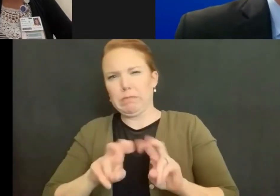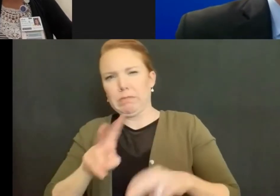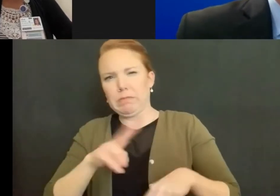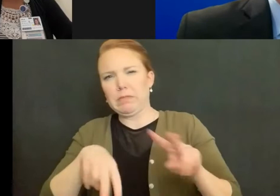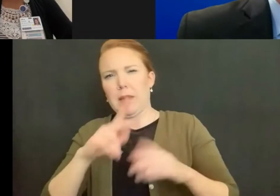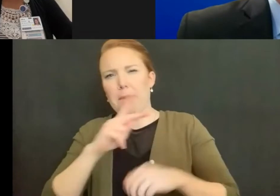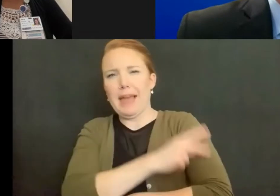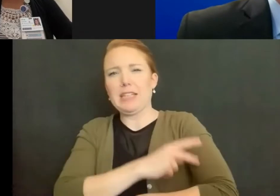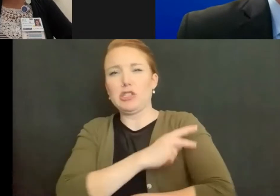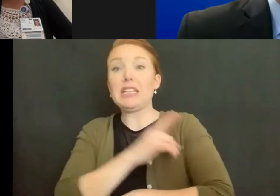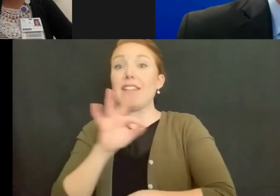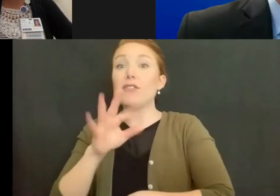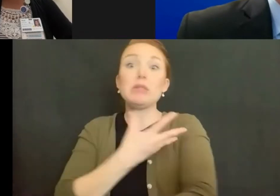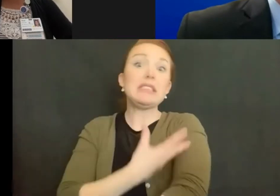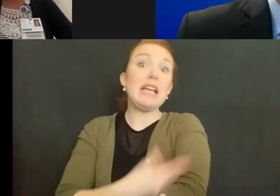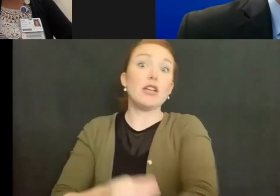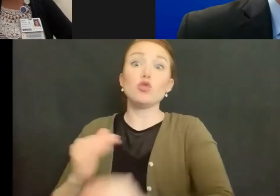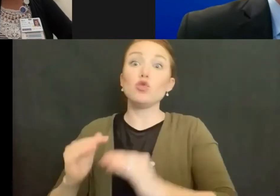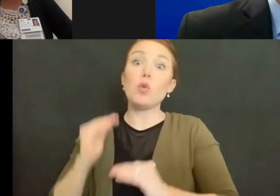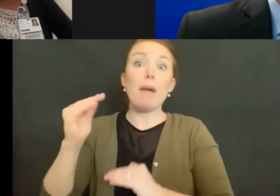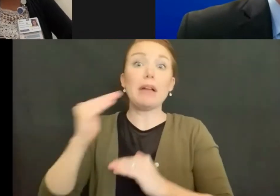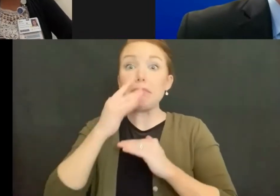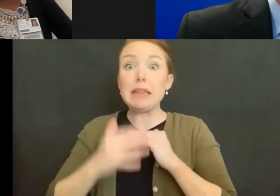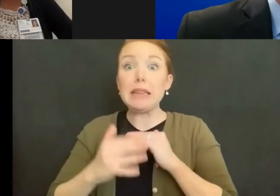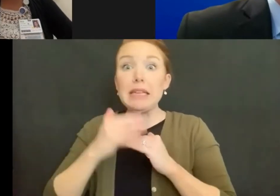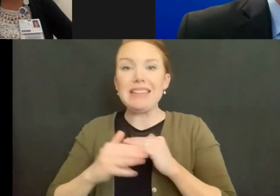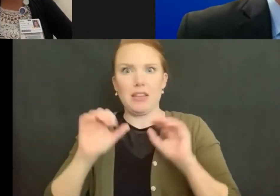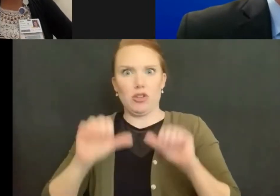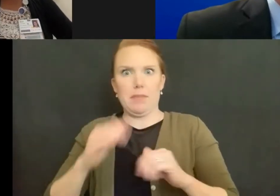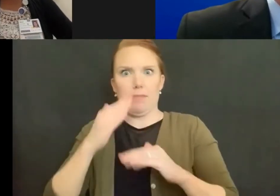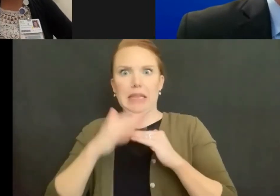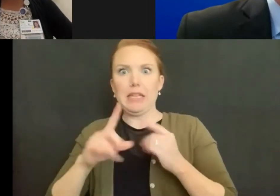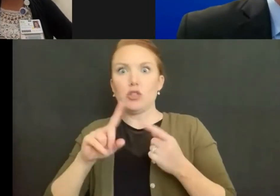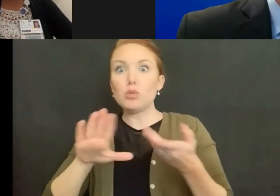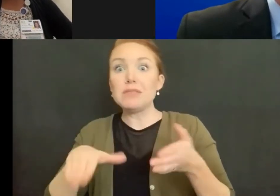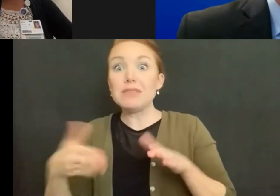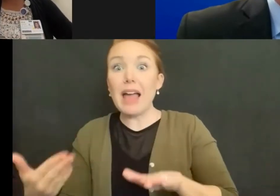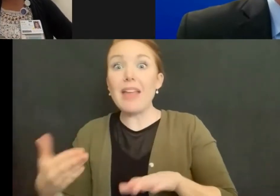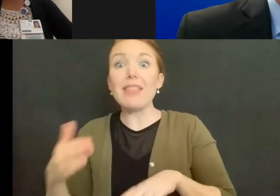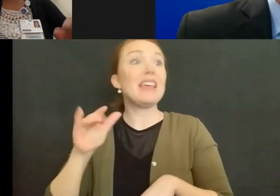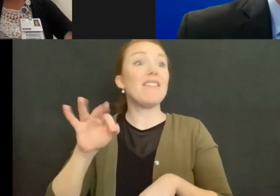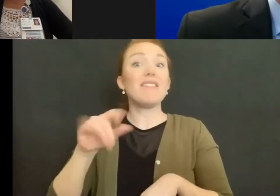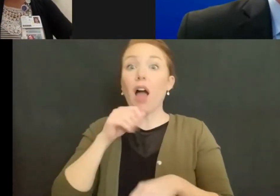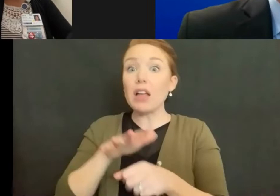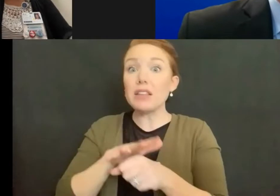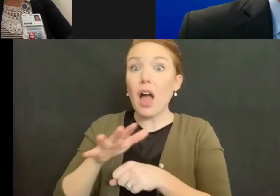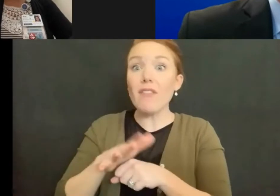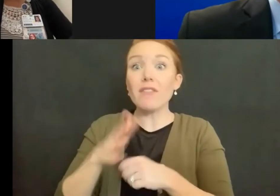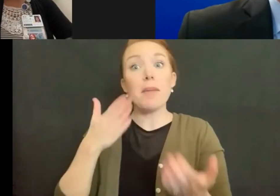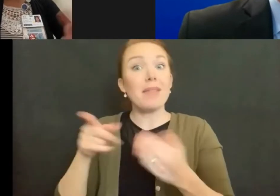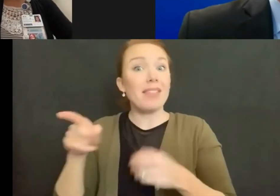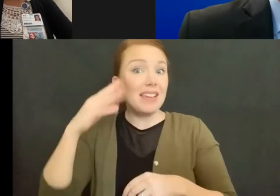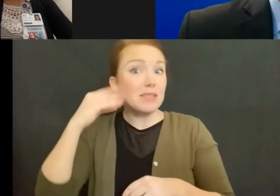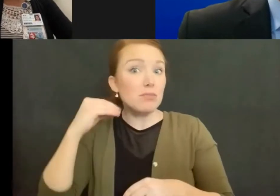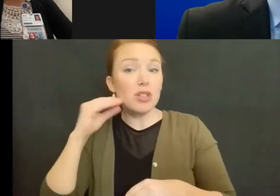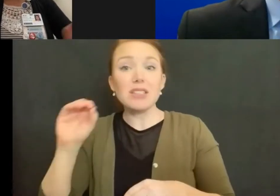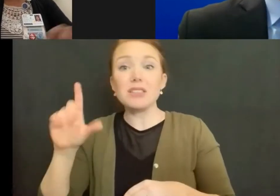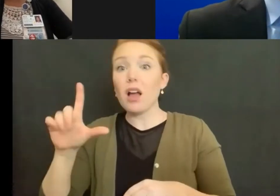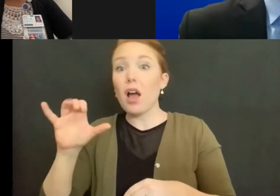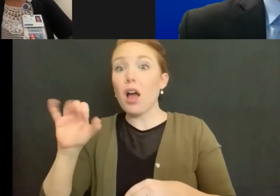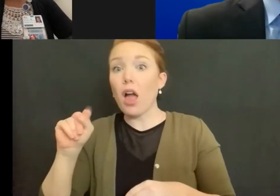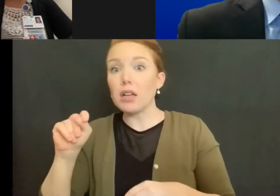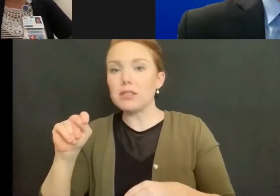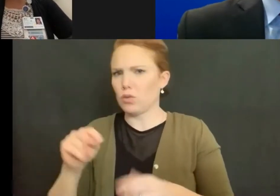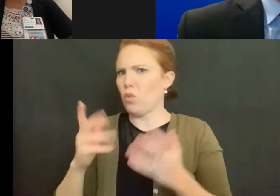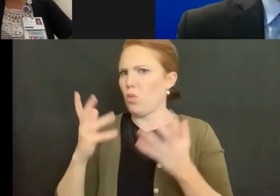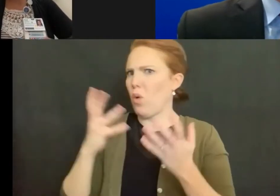much, probably patient gonna bleed to death. If you don't give enough, probably patient gonna clot and die, right? Wow. So So there's a we lot